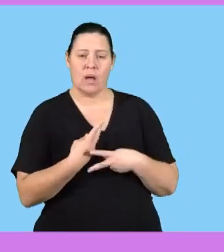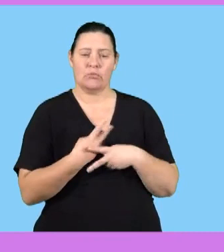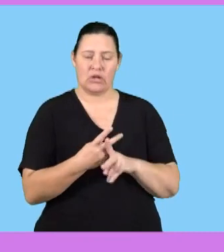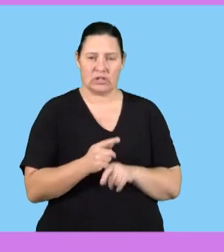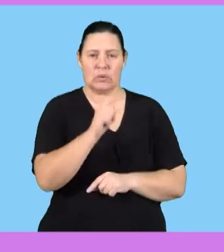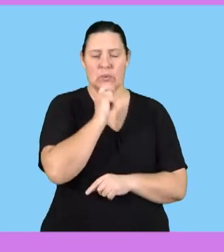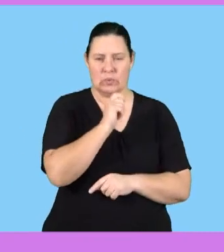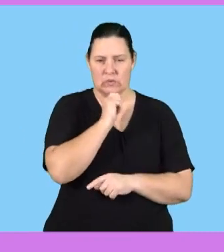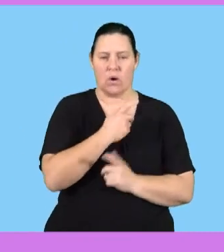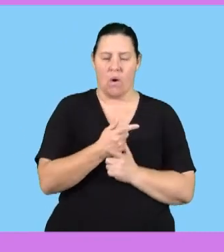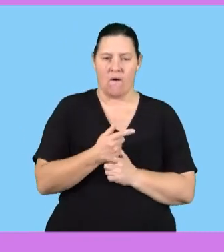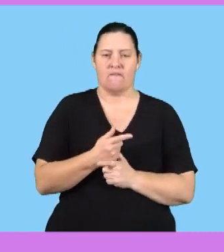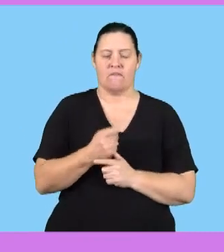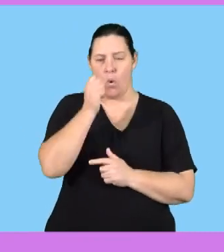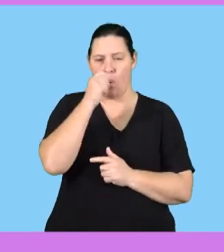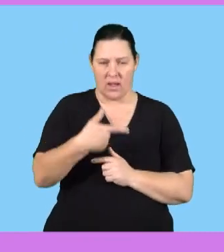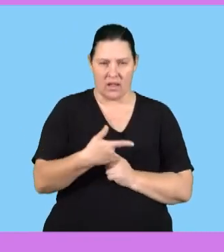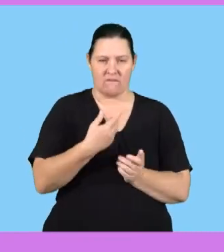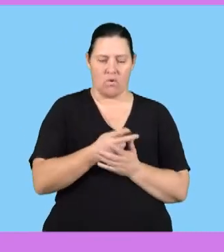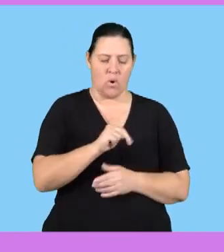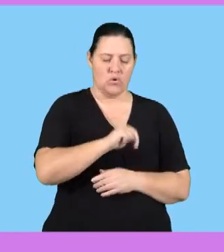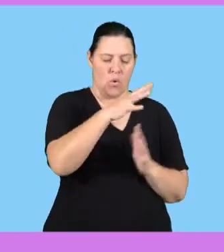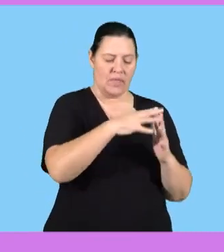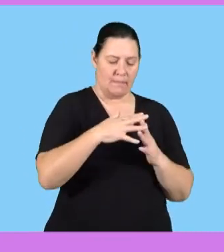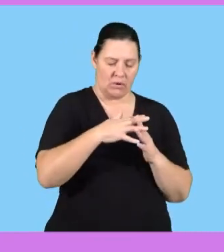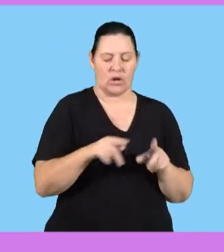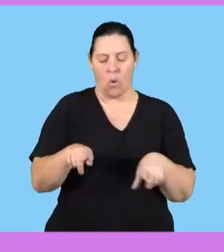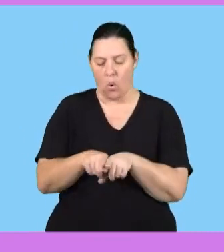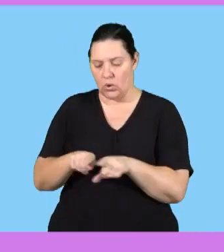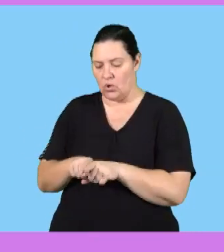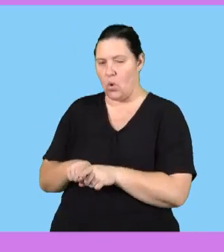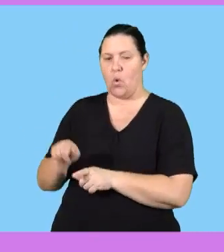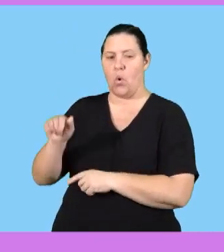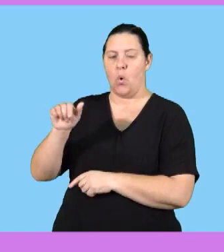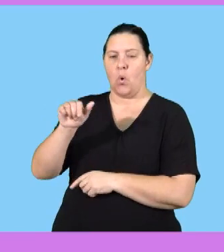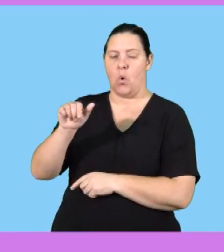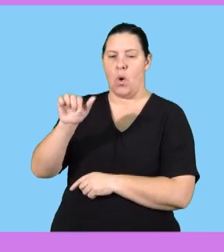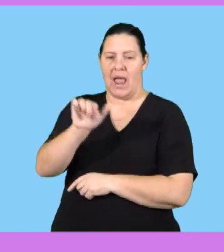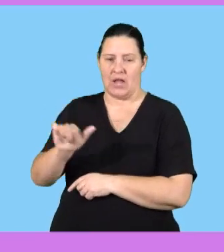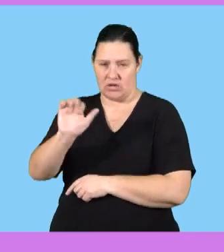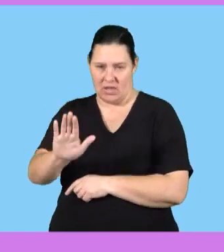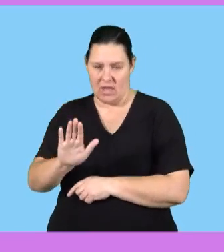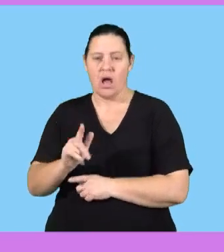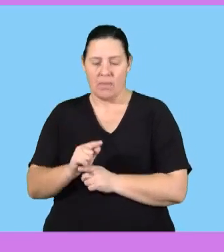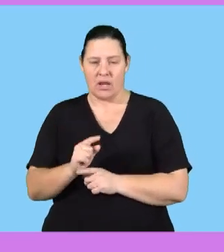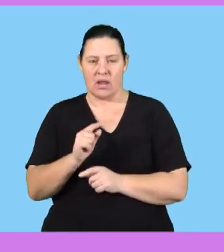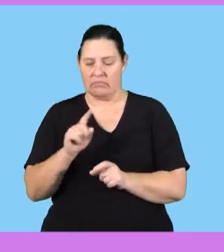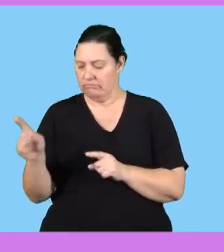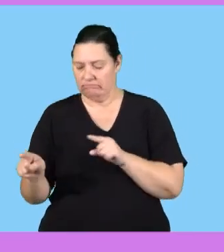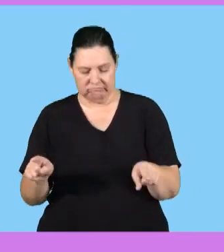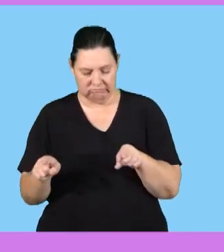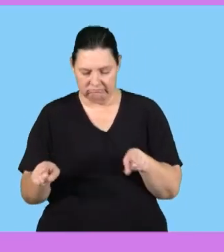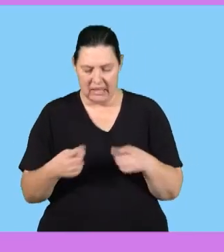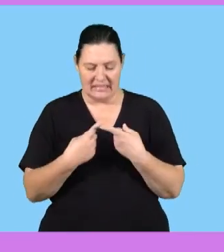the production and consumption of crude oil for both North America and Asia and comment on the difference.